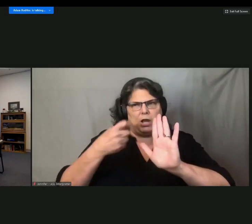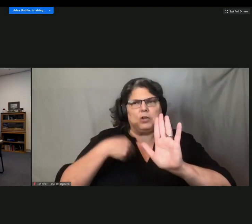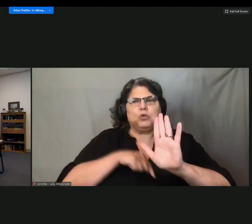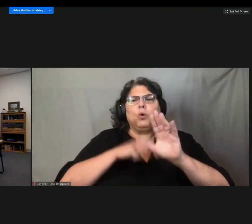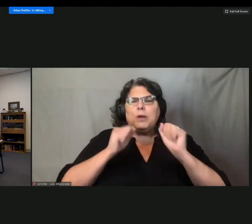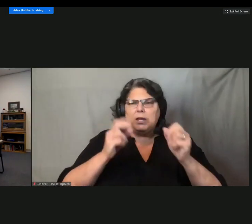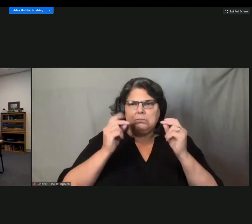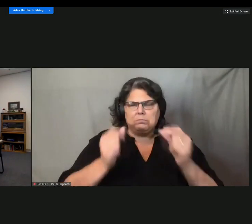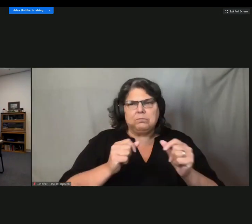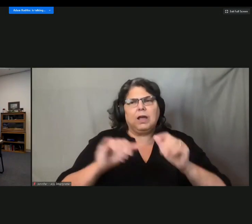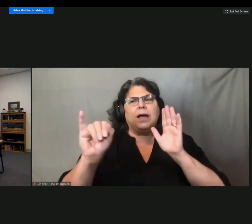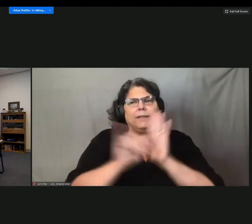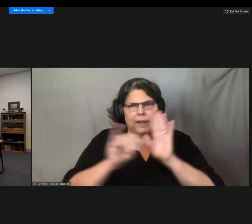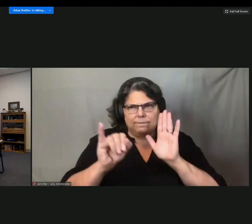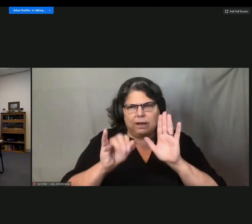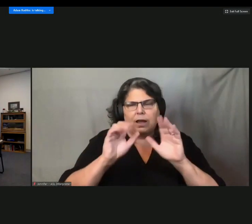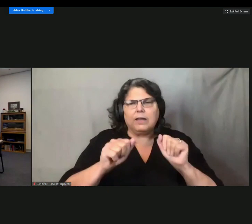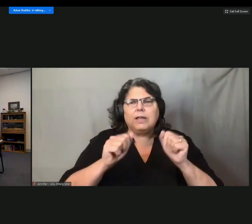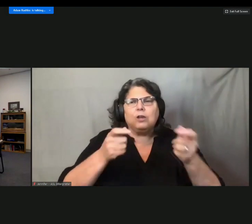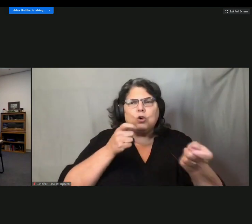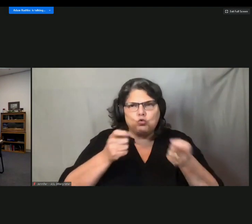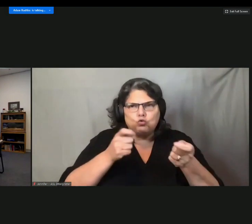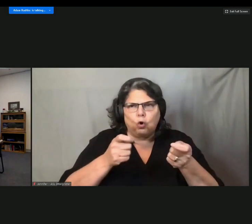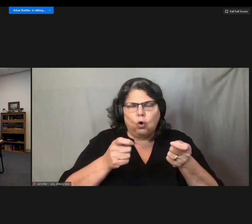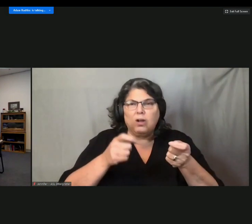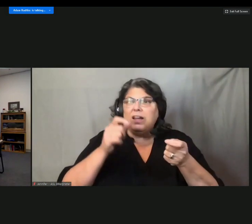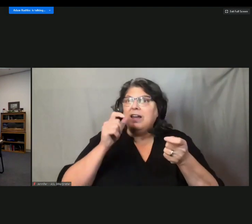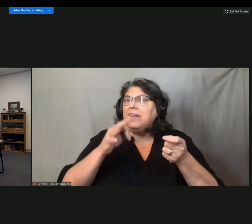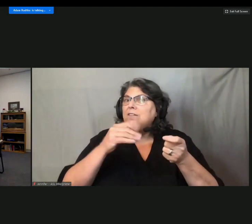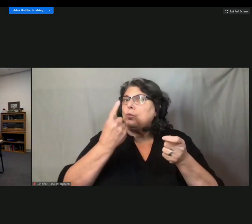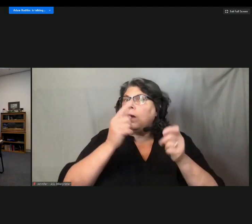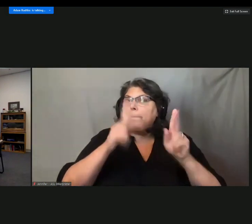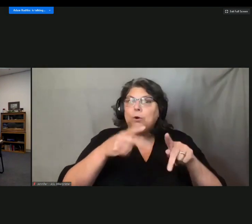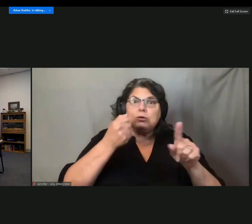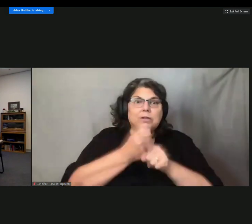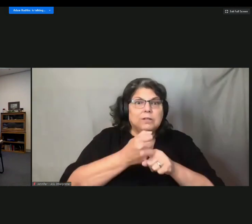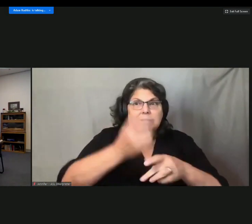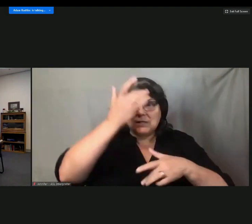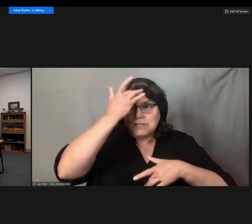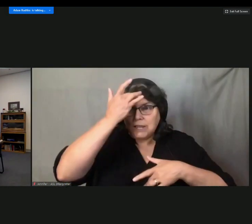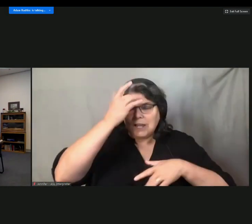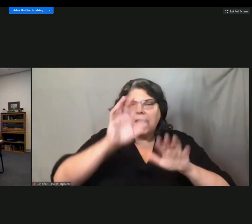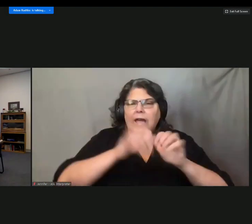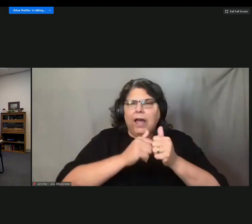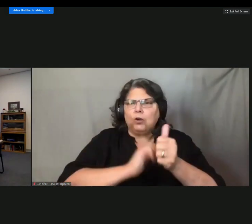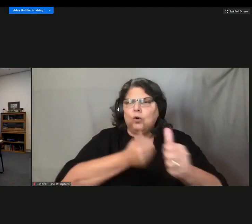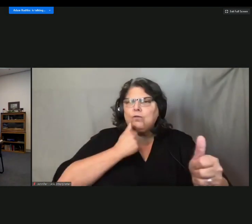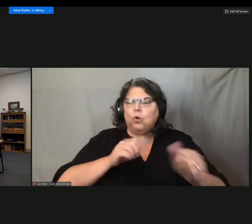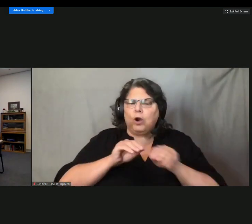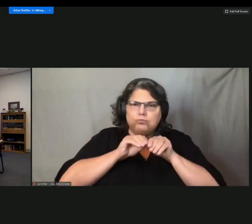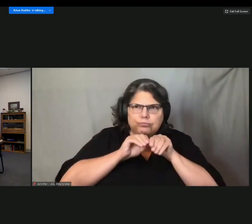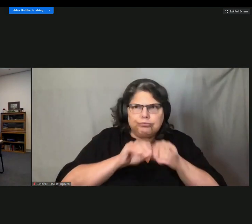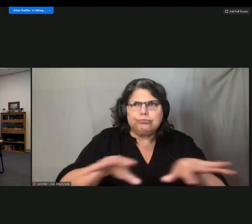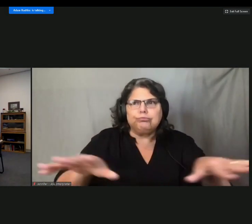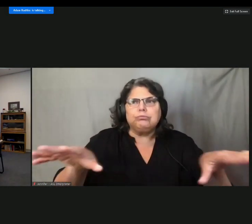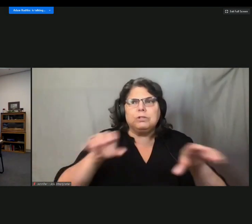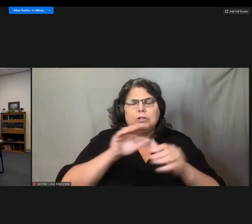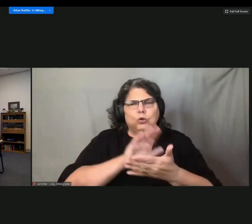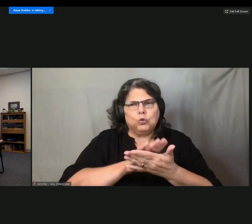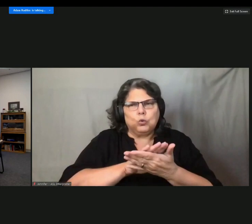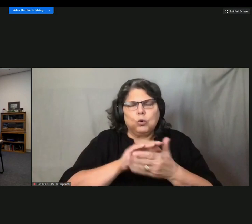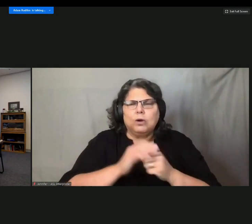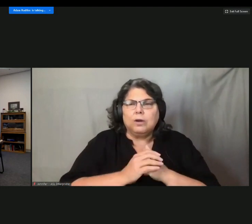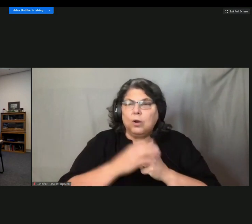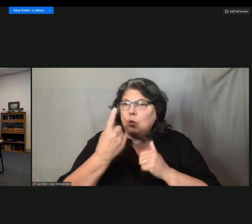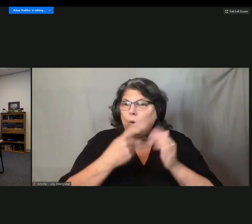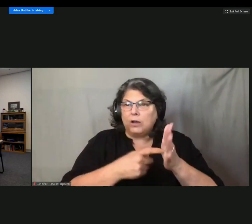identify and control potential outbreaks that could occur in the school. And one of the